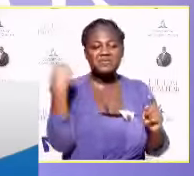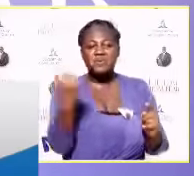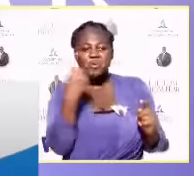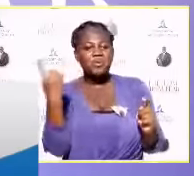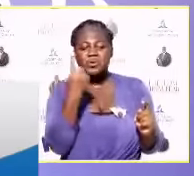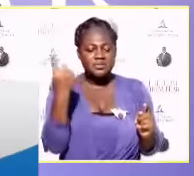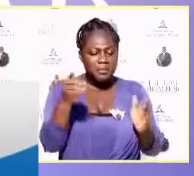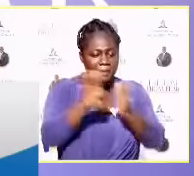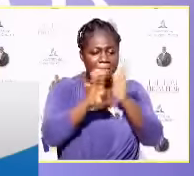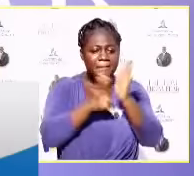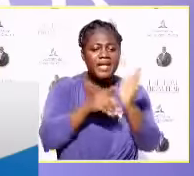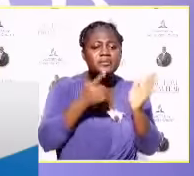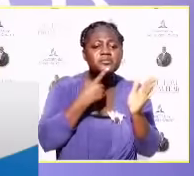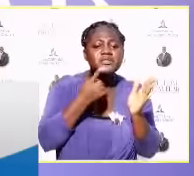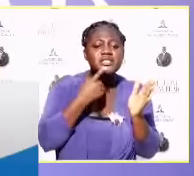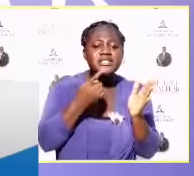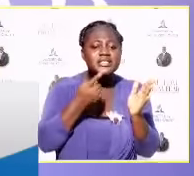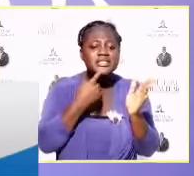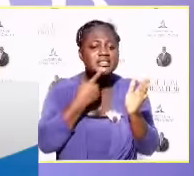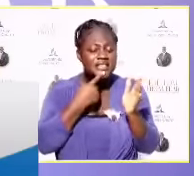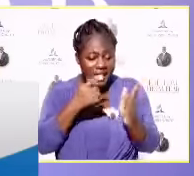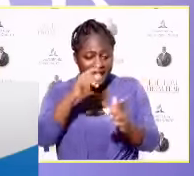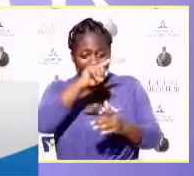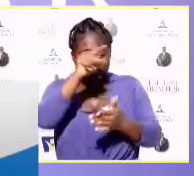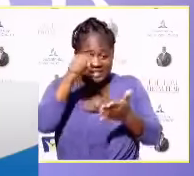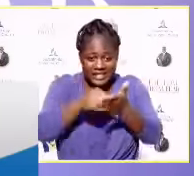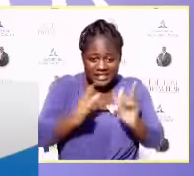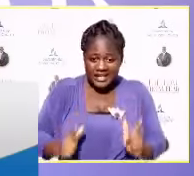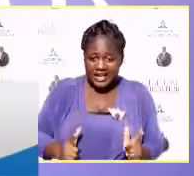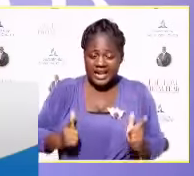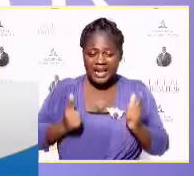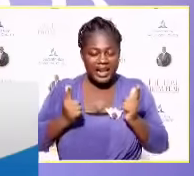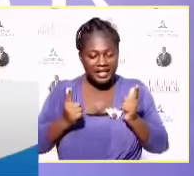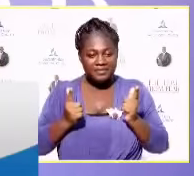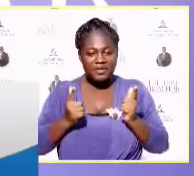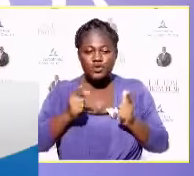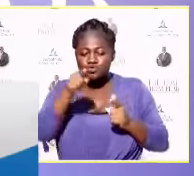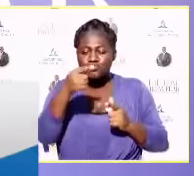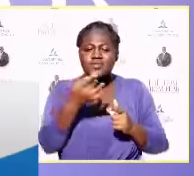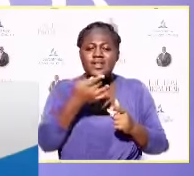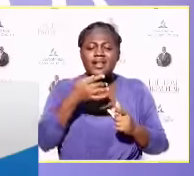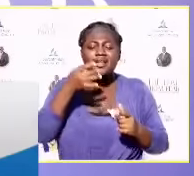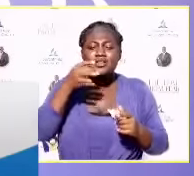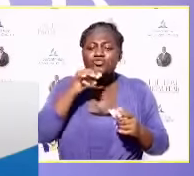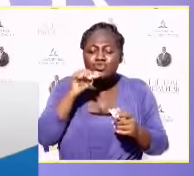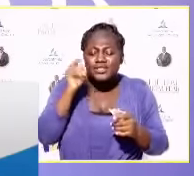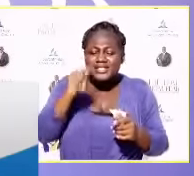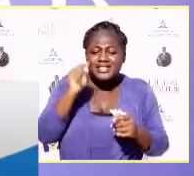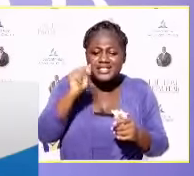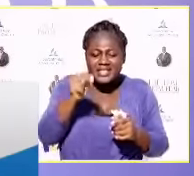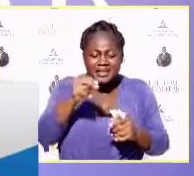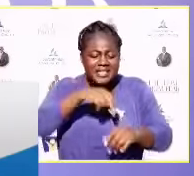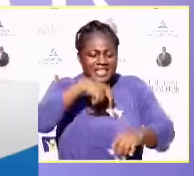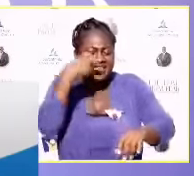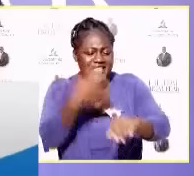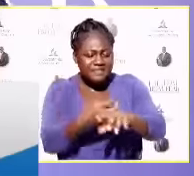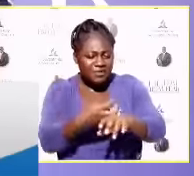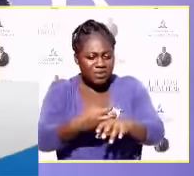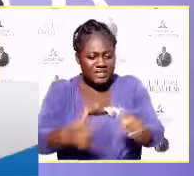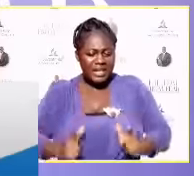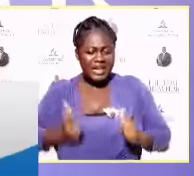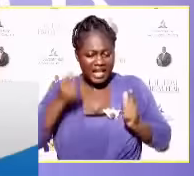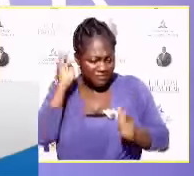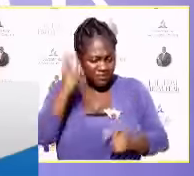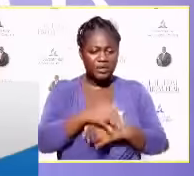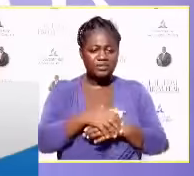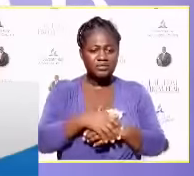The Bible says this makes life perilous. Bible says, "We ema brabo eyedeni." Men shall be lovers